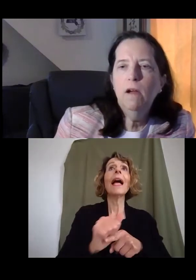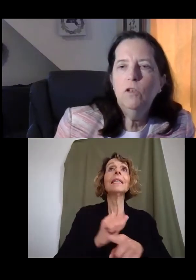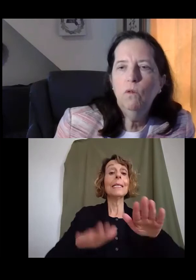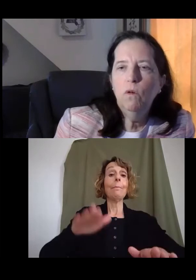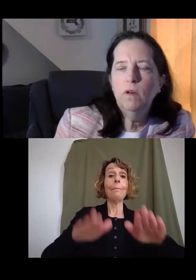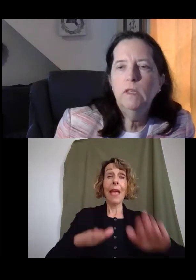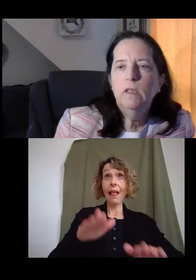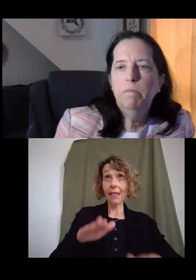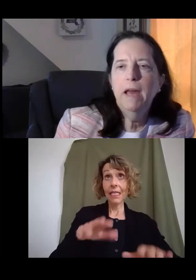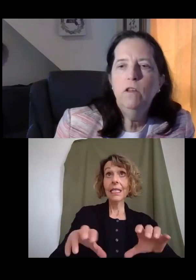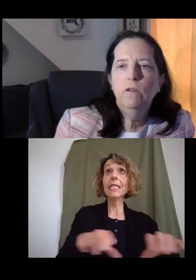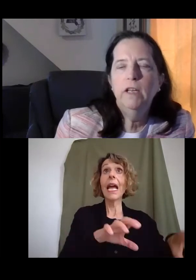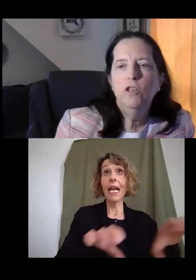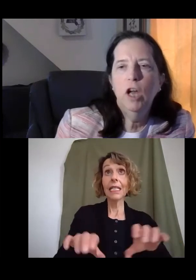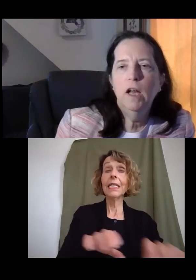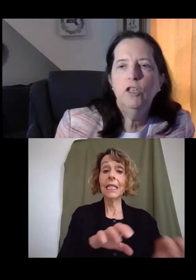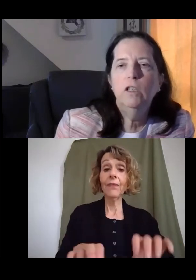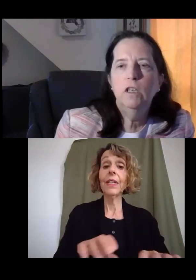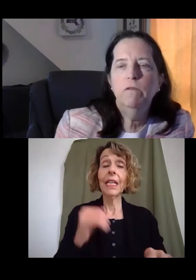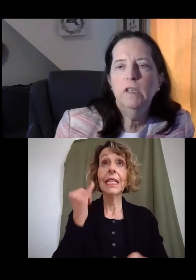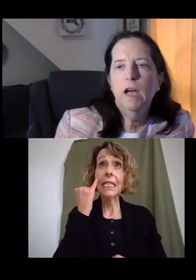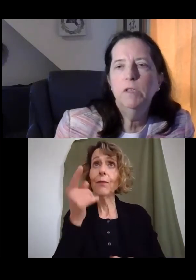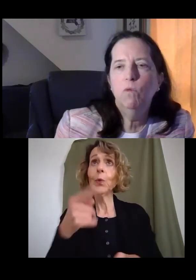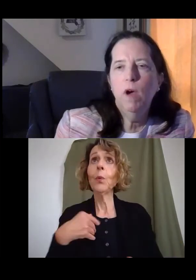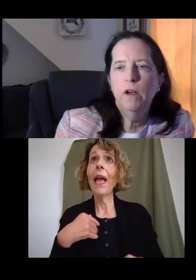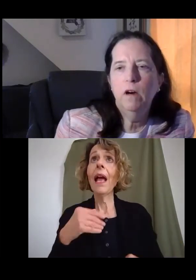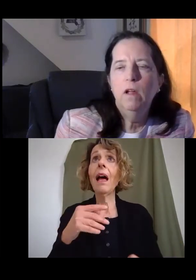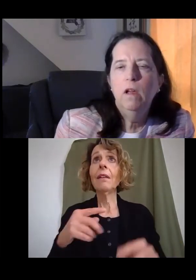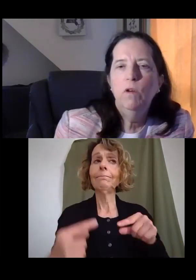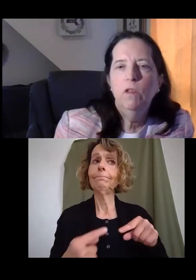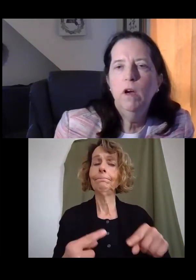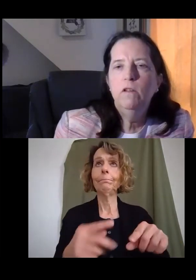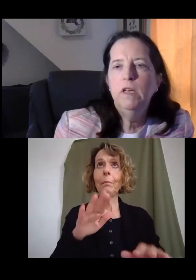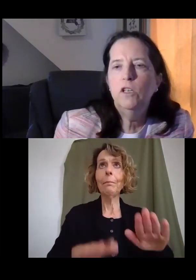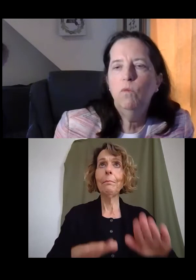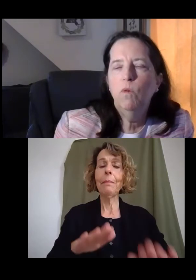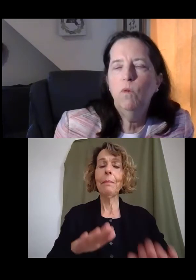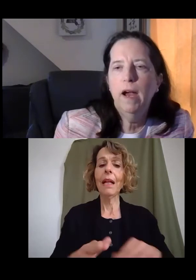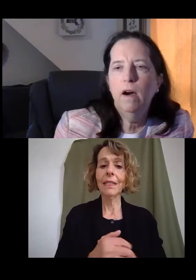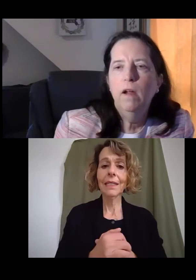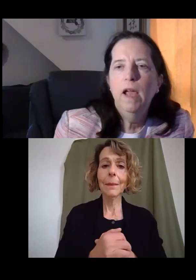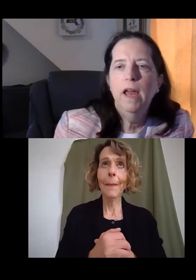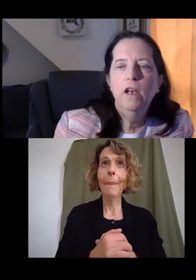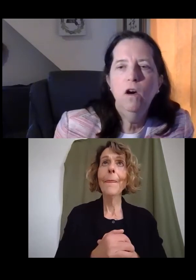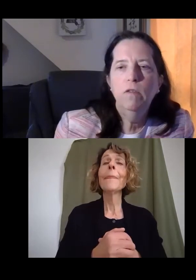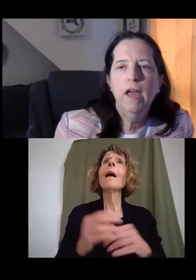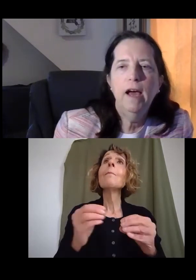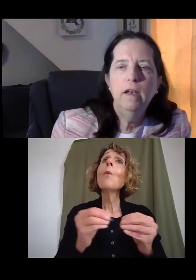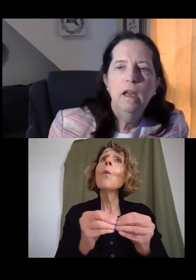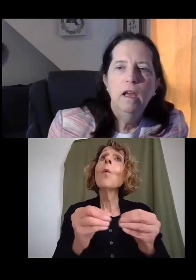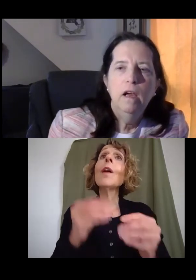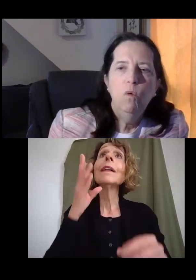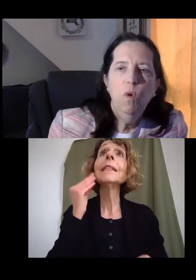you're outdoors, the better you can judge the different types of weather with what you need to wear, and know